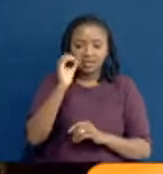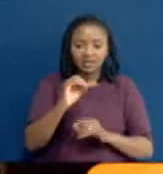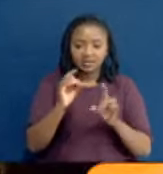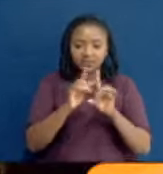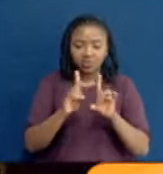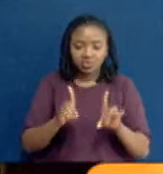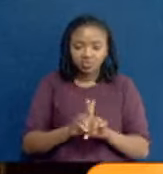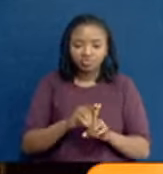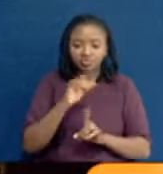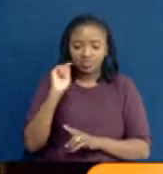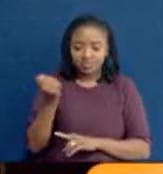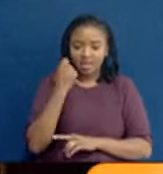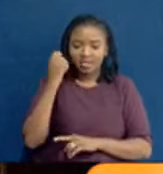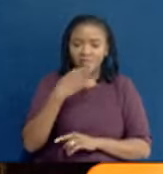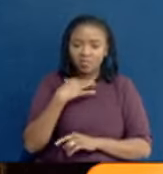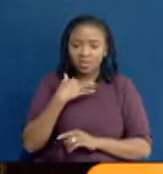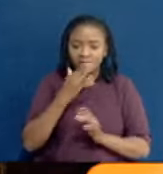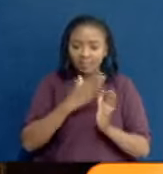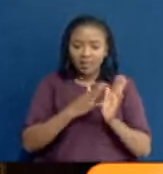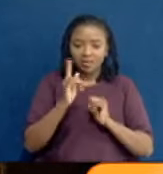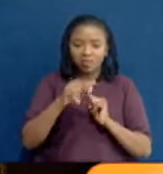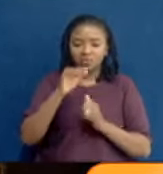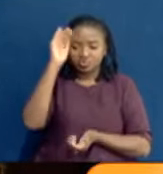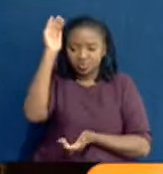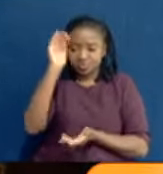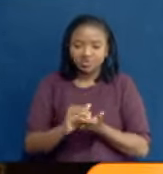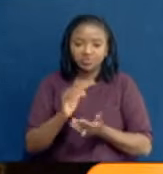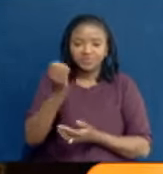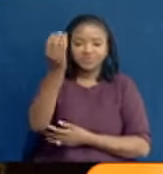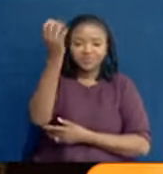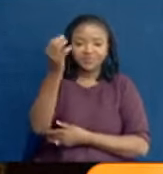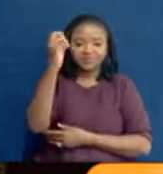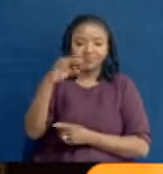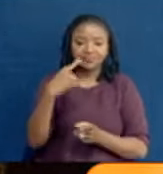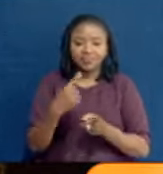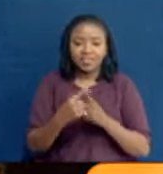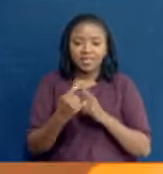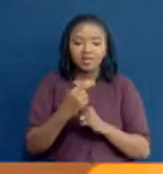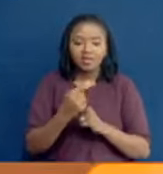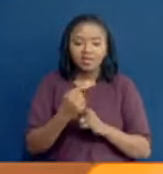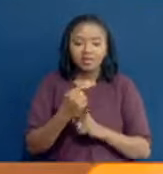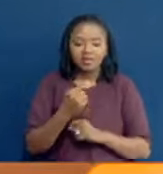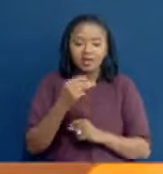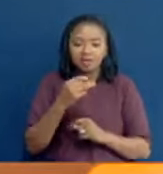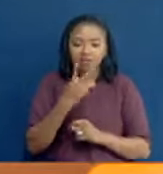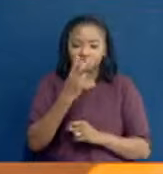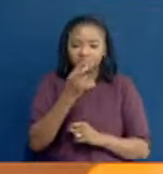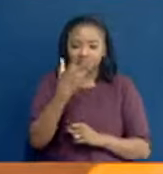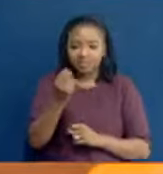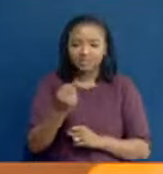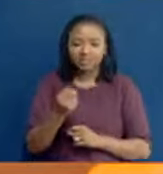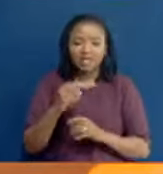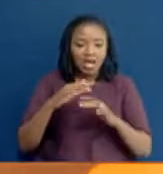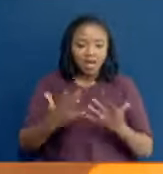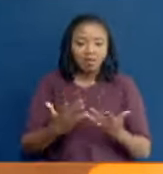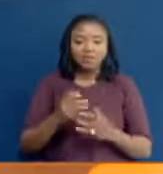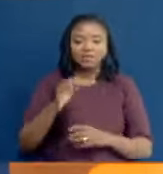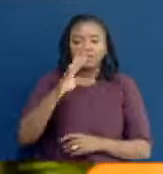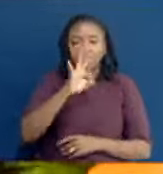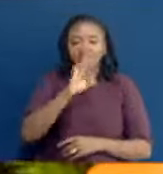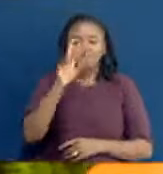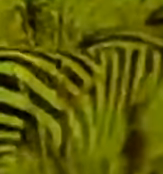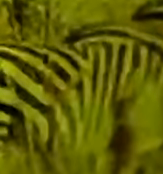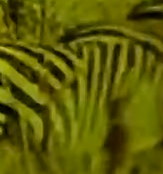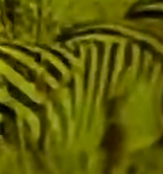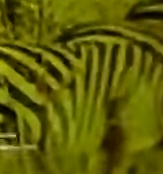reducing its carbon emissions by 32% come the year 2030. Agnes Oloo, Kachola, Citizen TV.